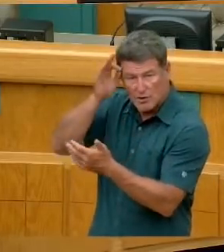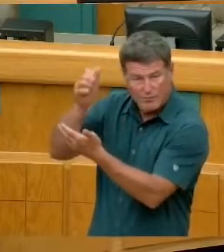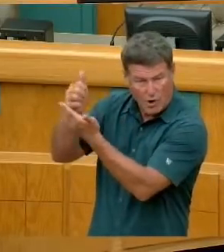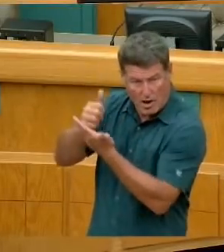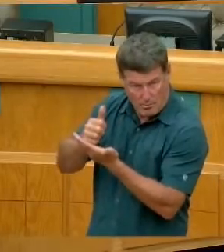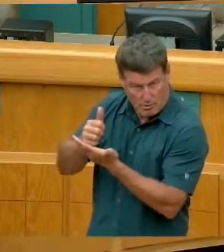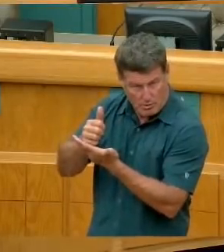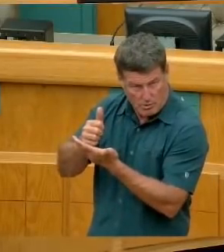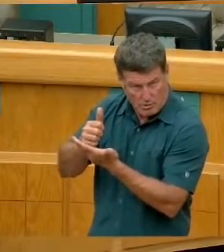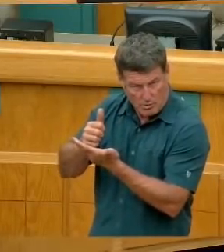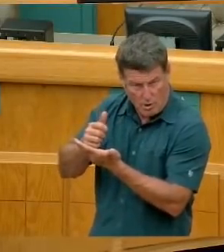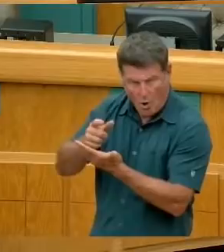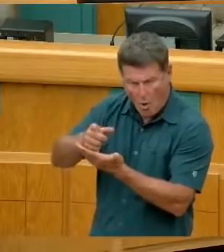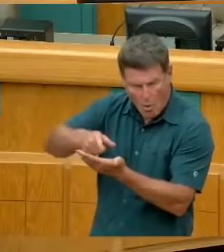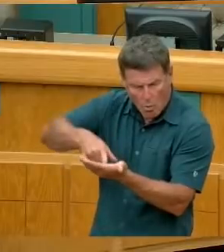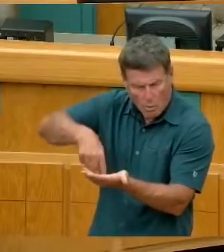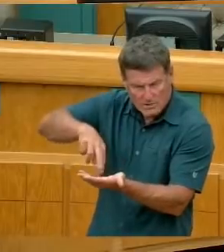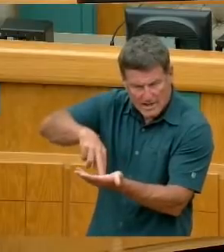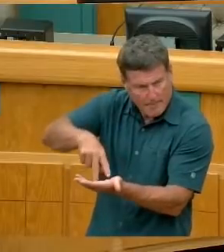at this time.